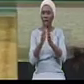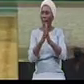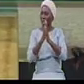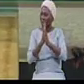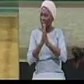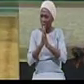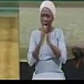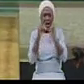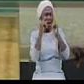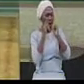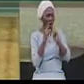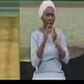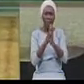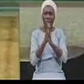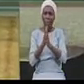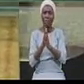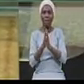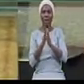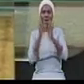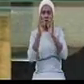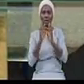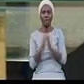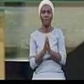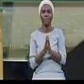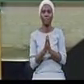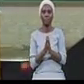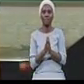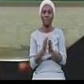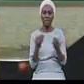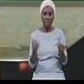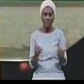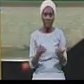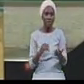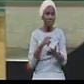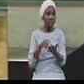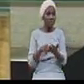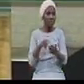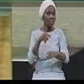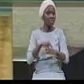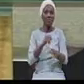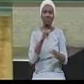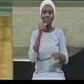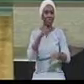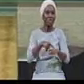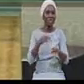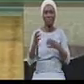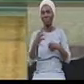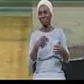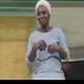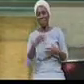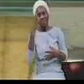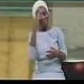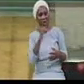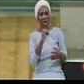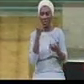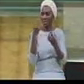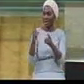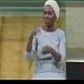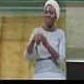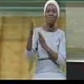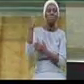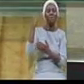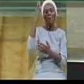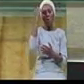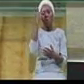to be reasoning of the past. Why did this happen in the past? Why didn't I get that in the past? Why didn't I hold that